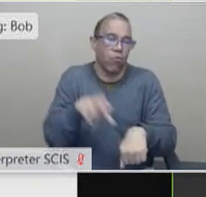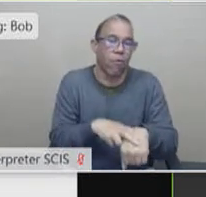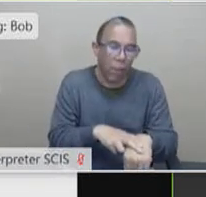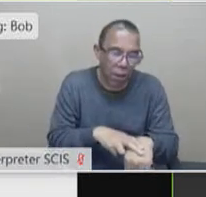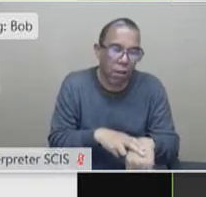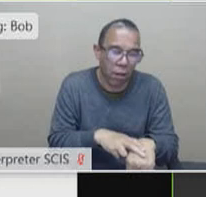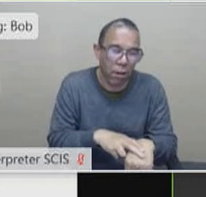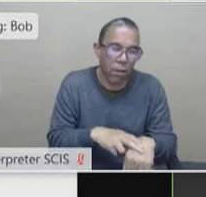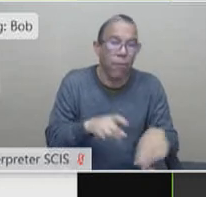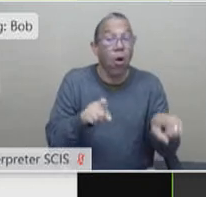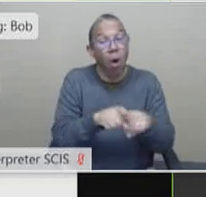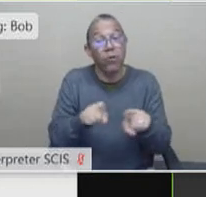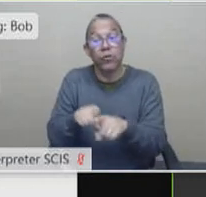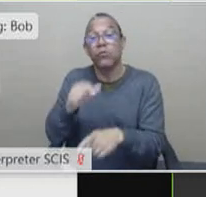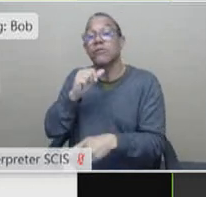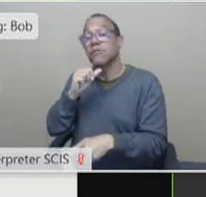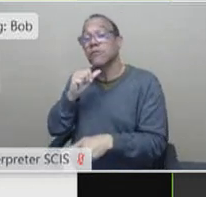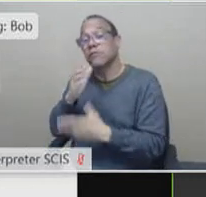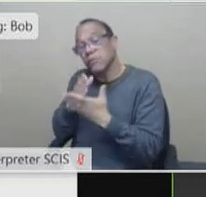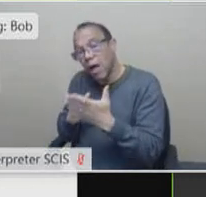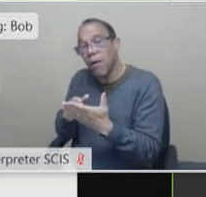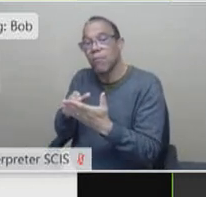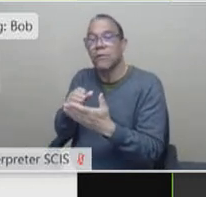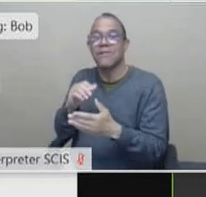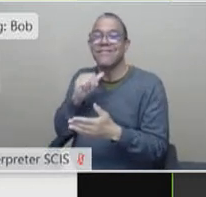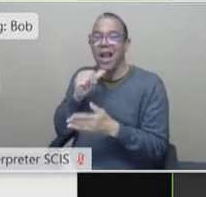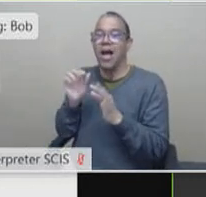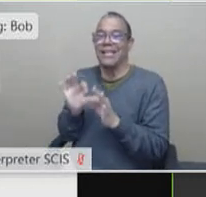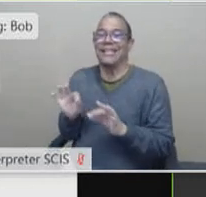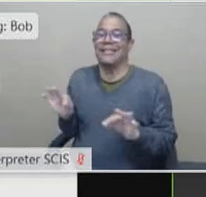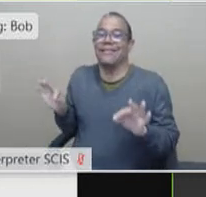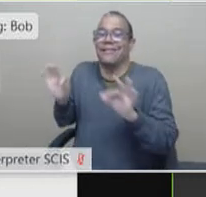non-essential expenses that we will see fewer expenditures.